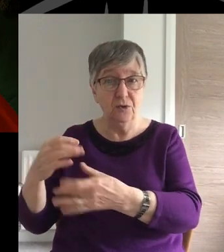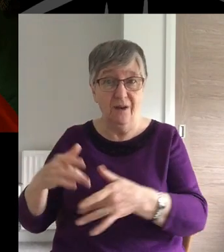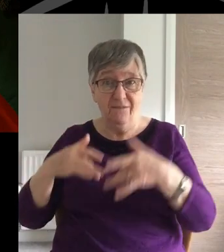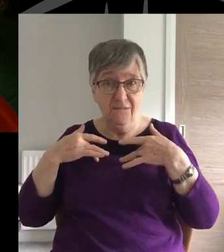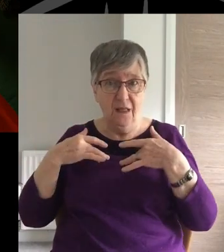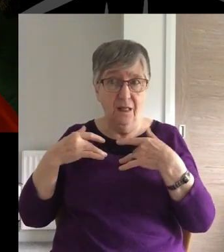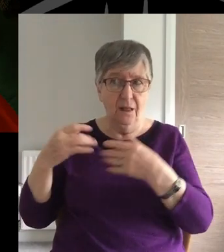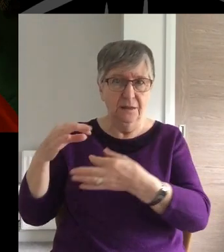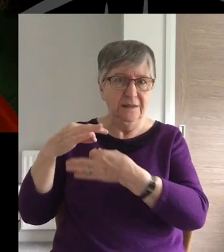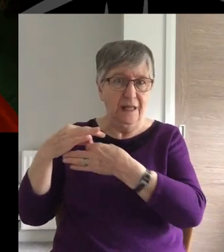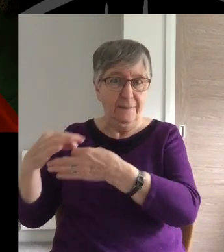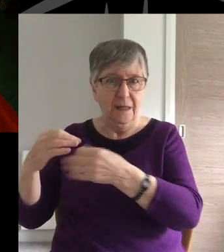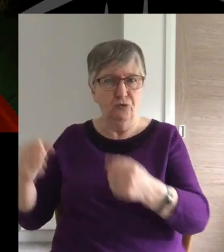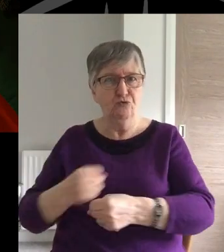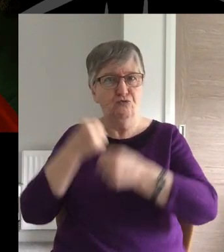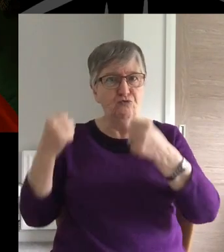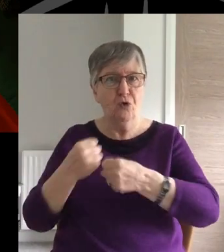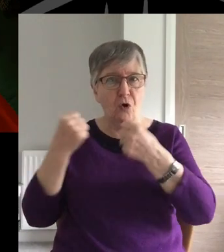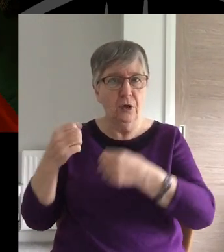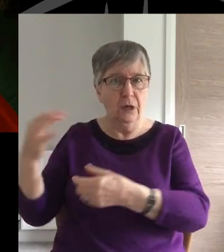feel its force all the more.